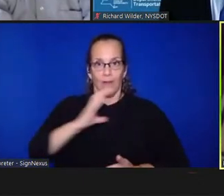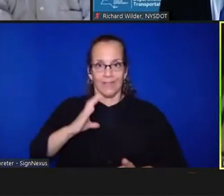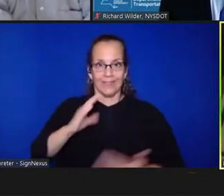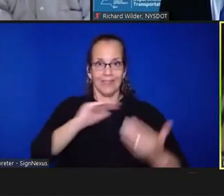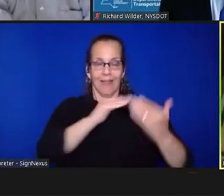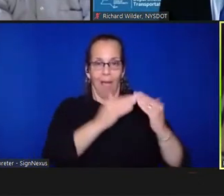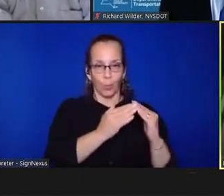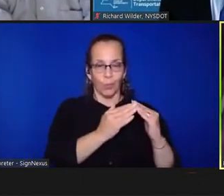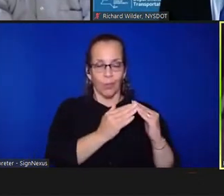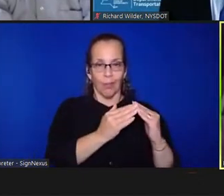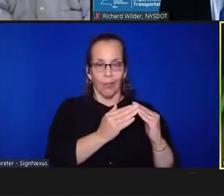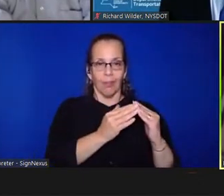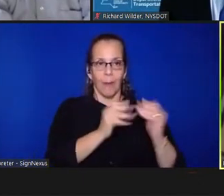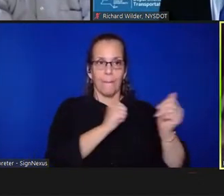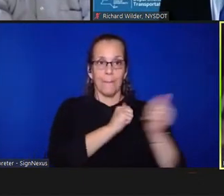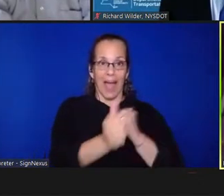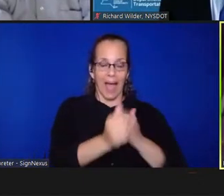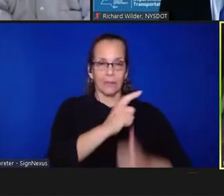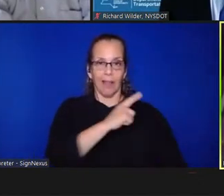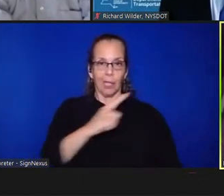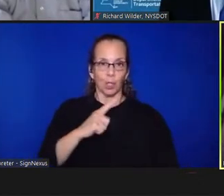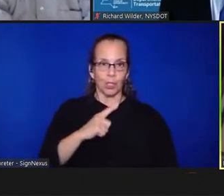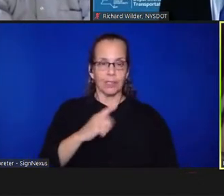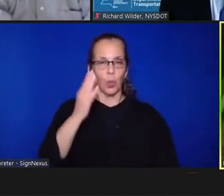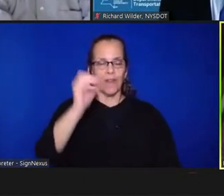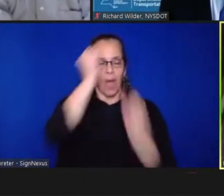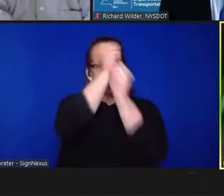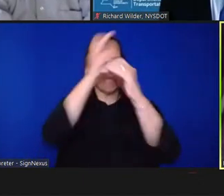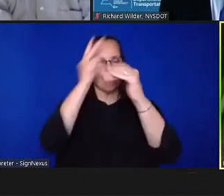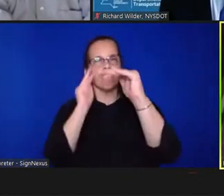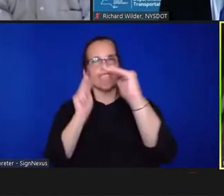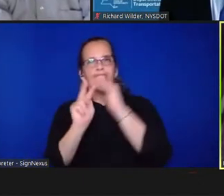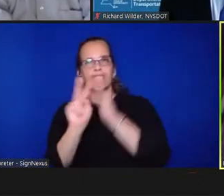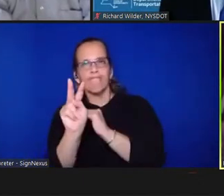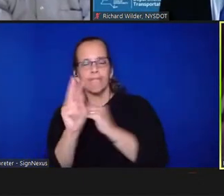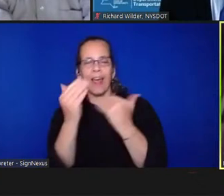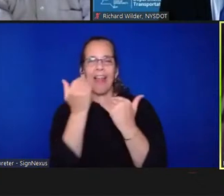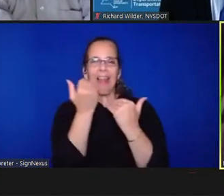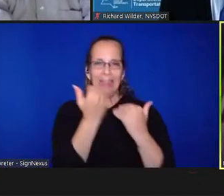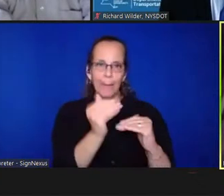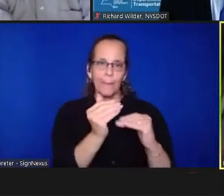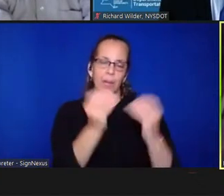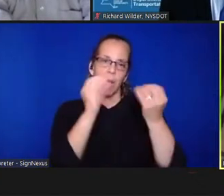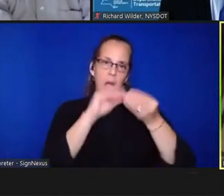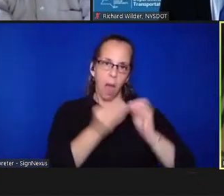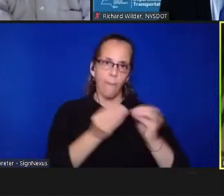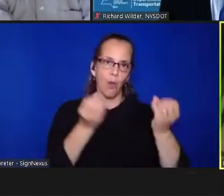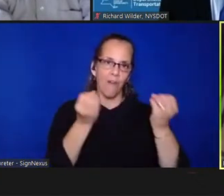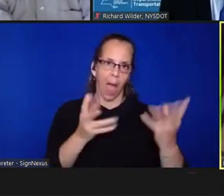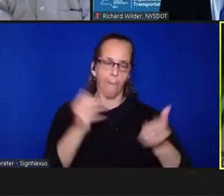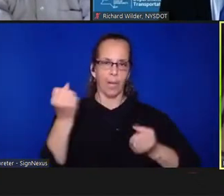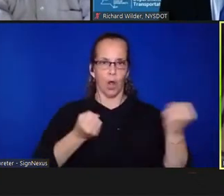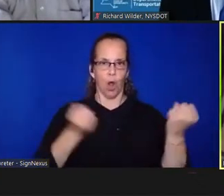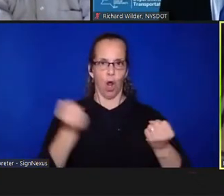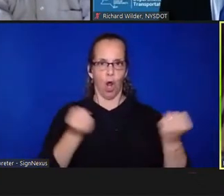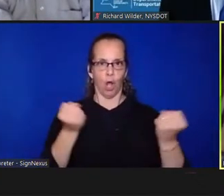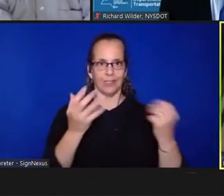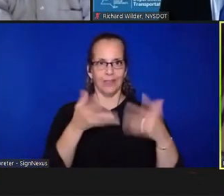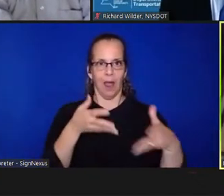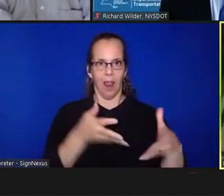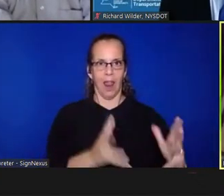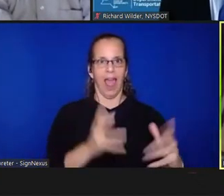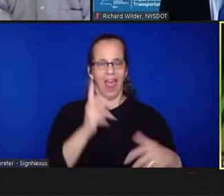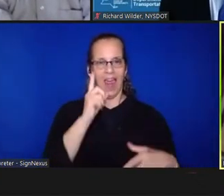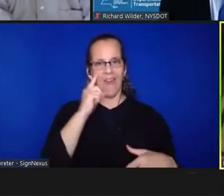legislation that would have been that would have had Vision in limiting all these taxis in Manhattan and all these Prof for higher